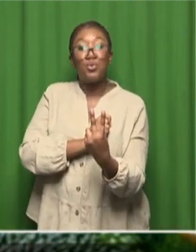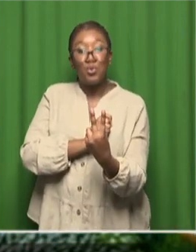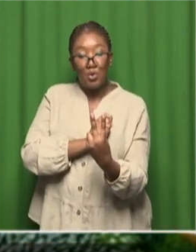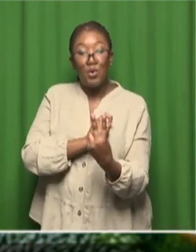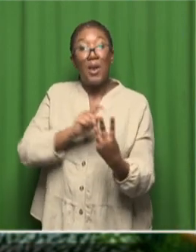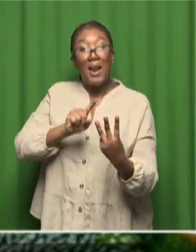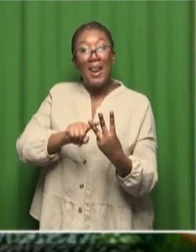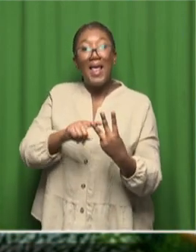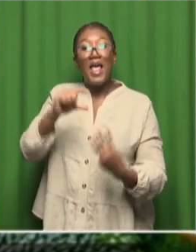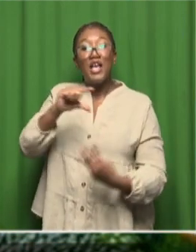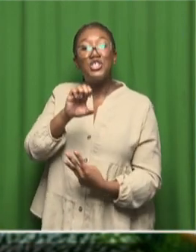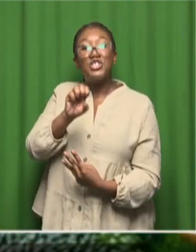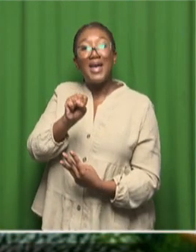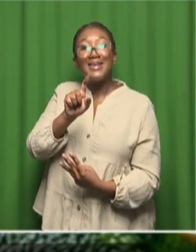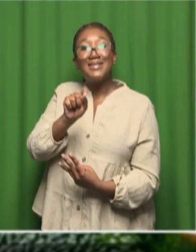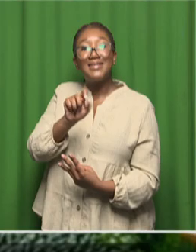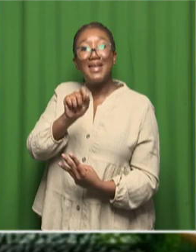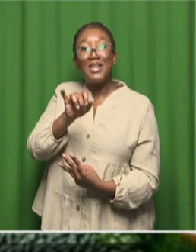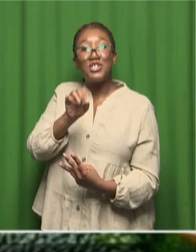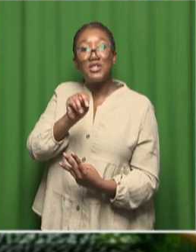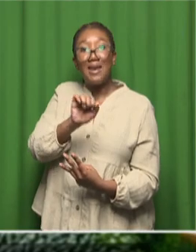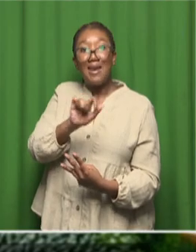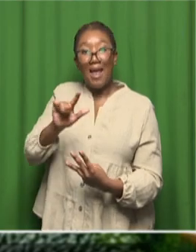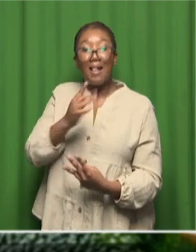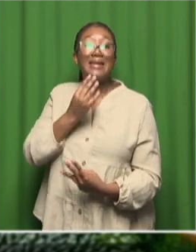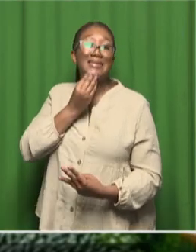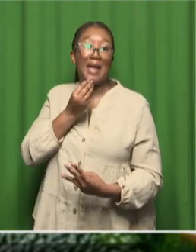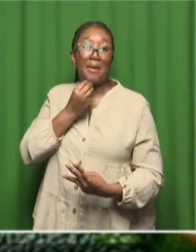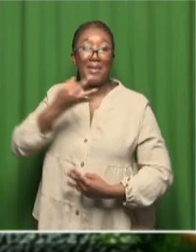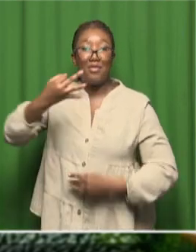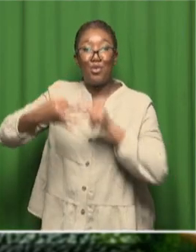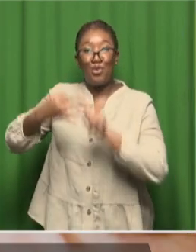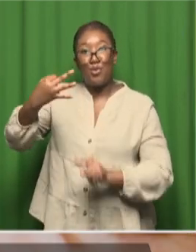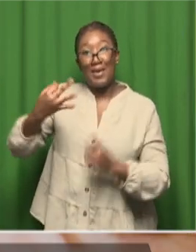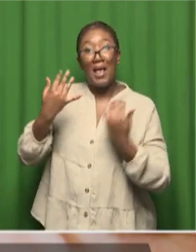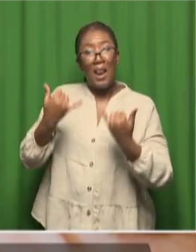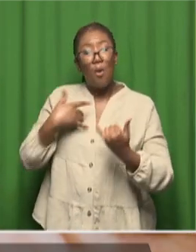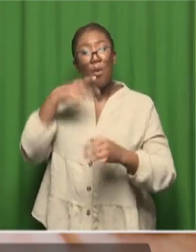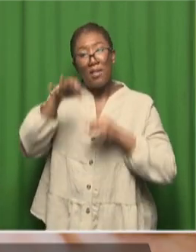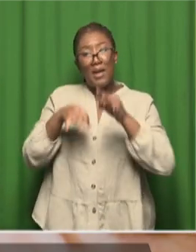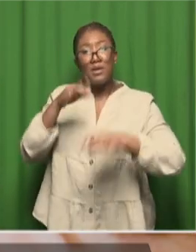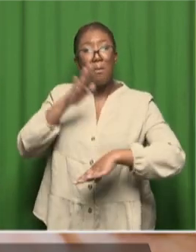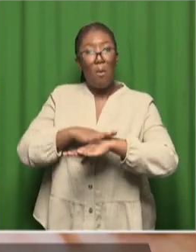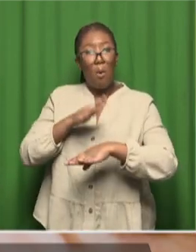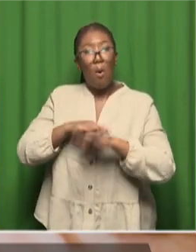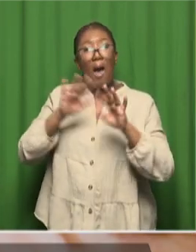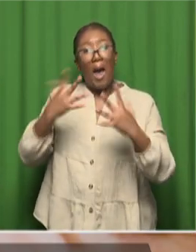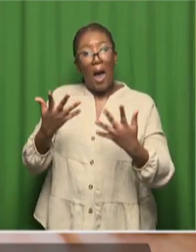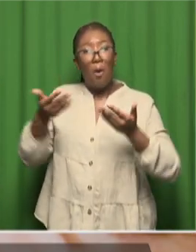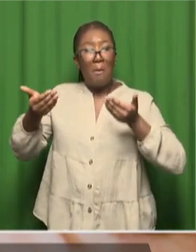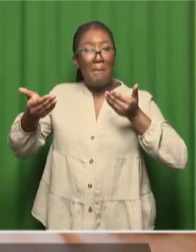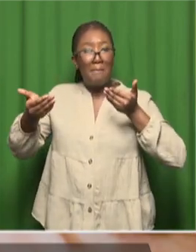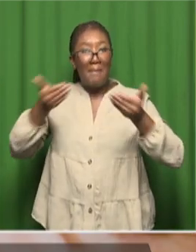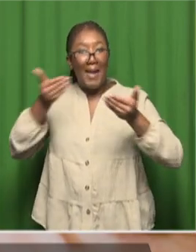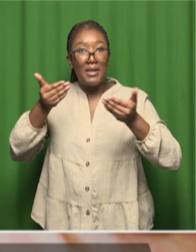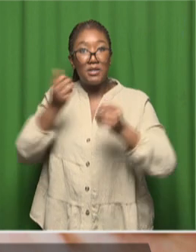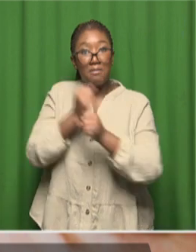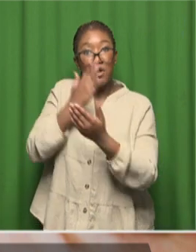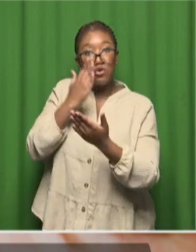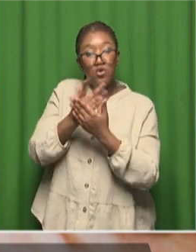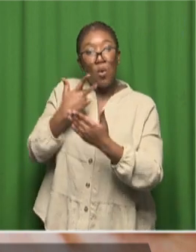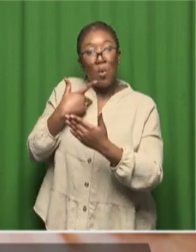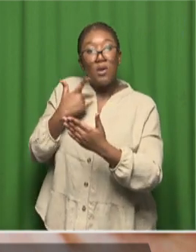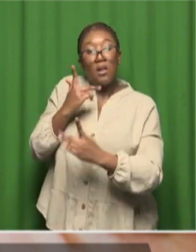gestational diabetes. So we'll talk about the latest research, treatment options, and most importantly, ways to manage and prevent this